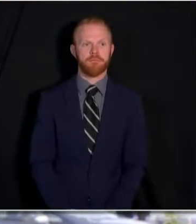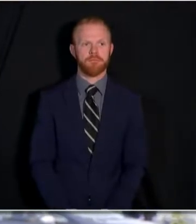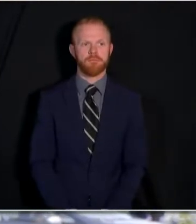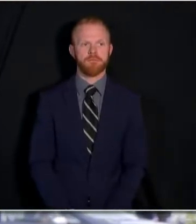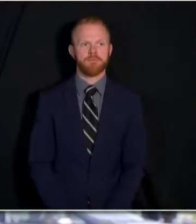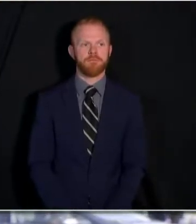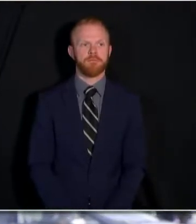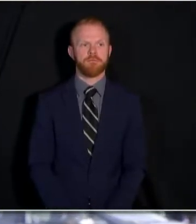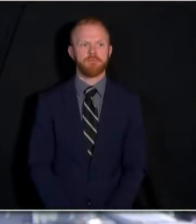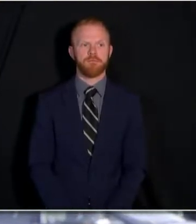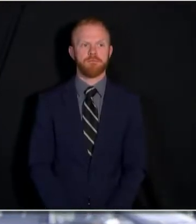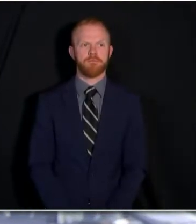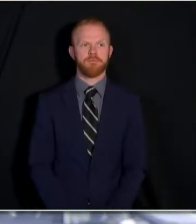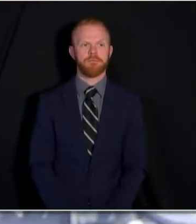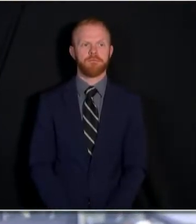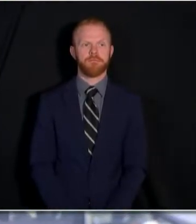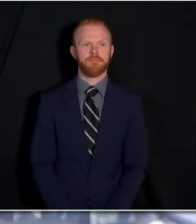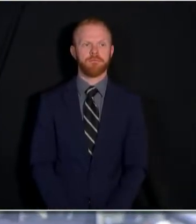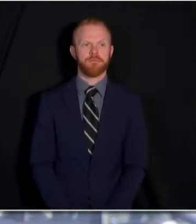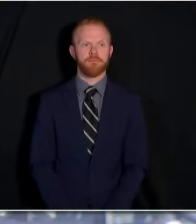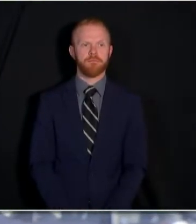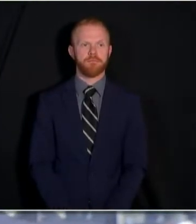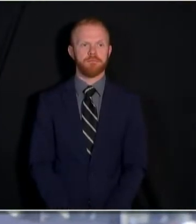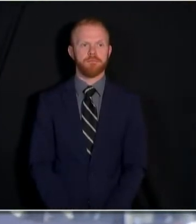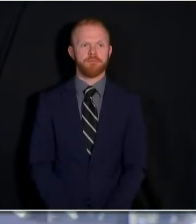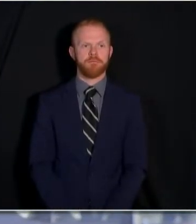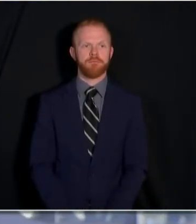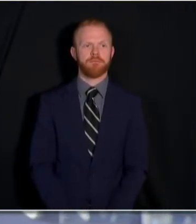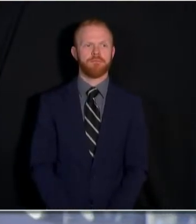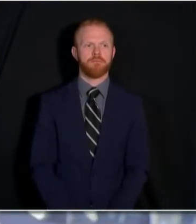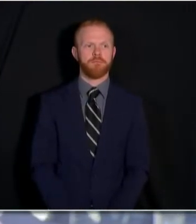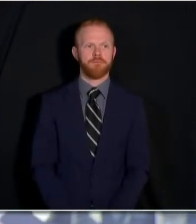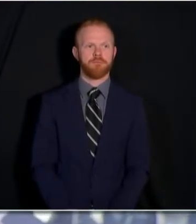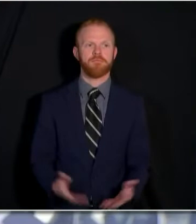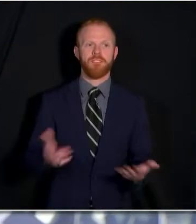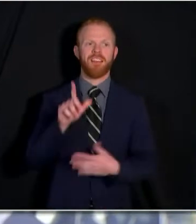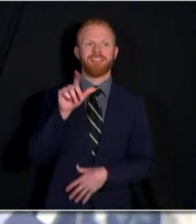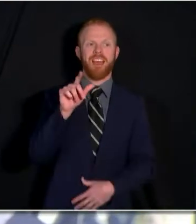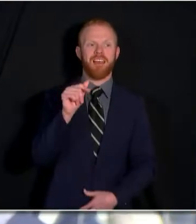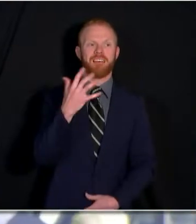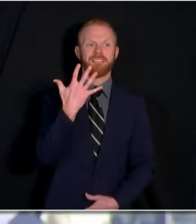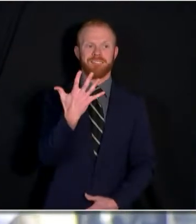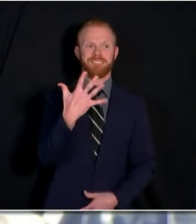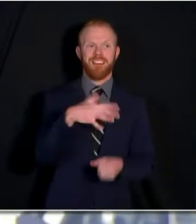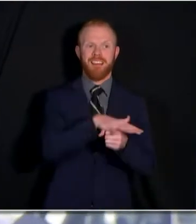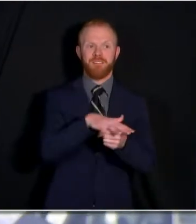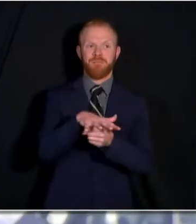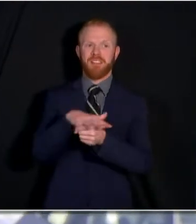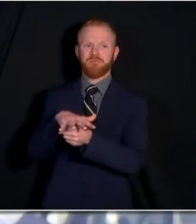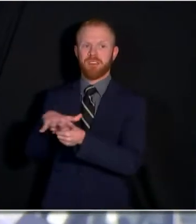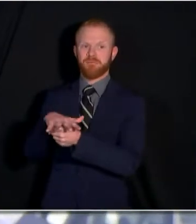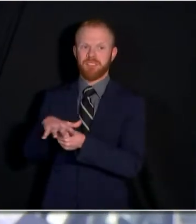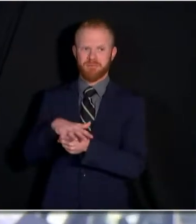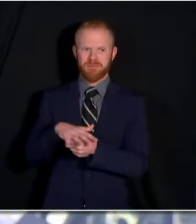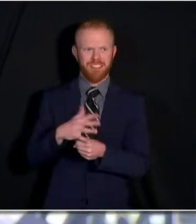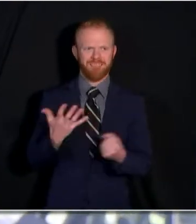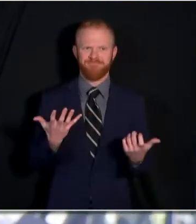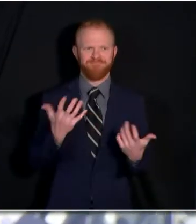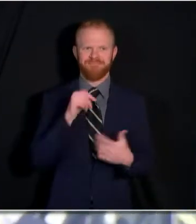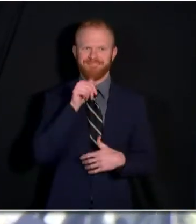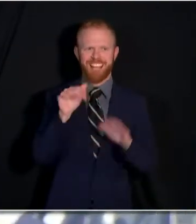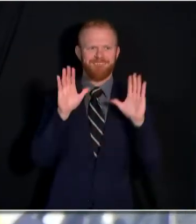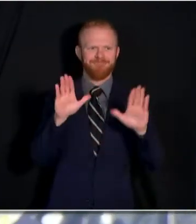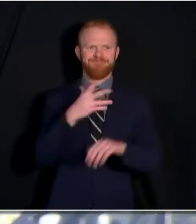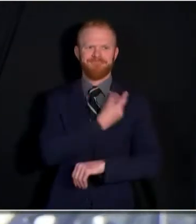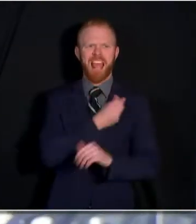had to close because of vaccine shortages. Who decides what vaccines go where, and how will you prioritize the vaccine supply to the other sites like Dodger